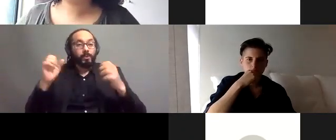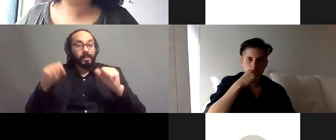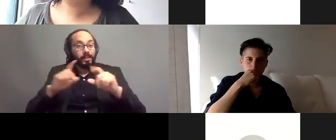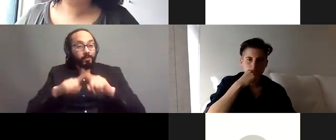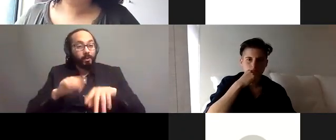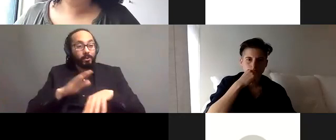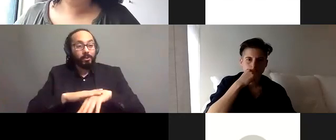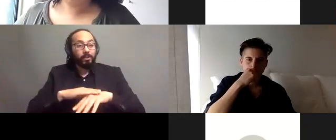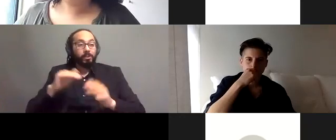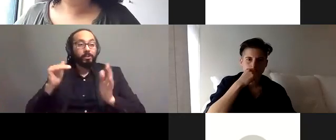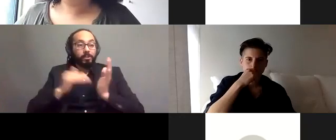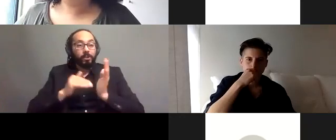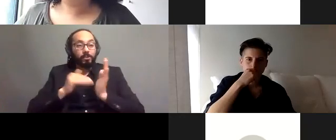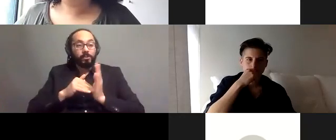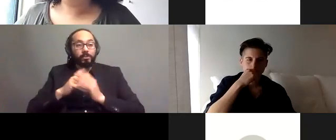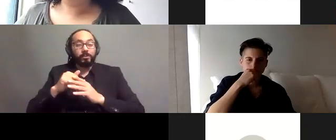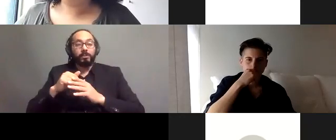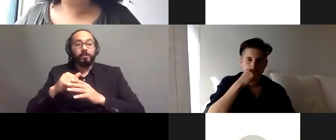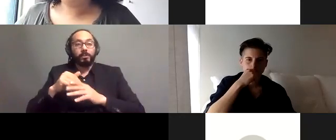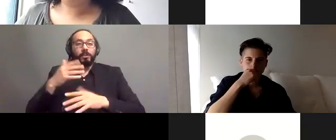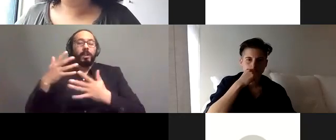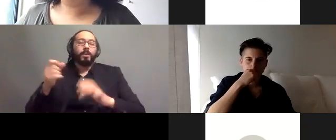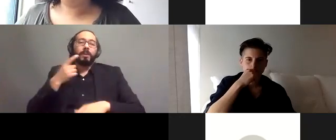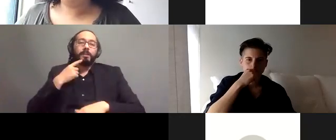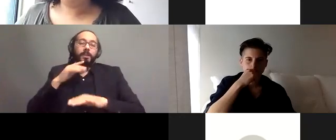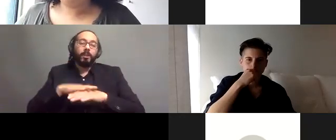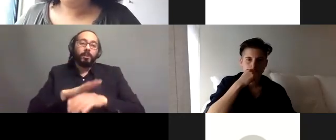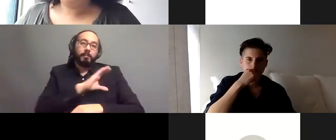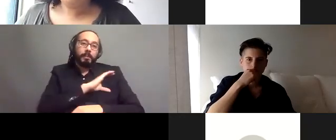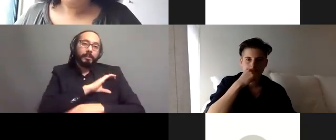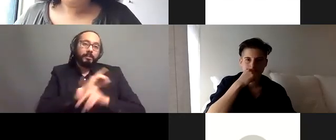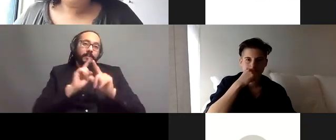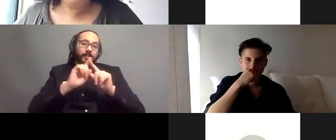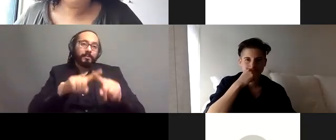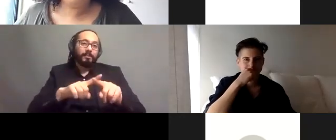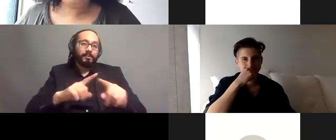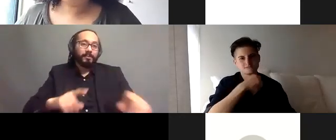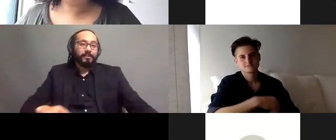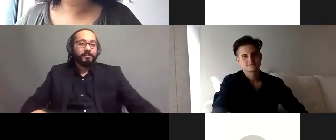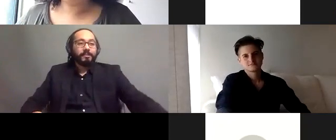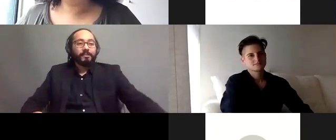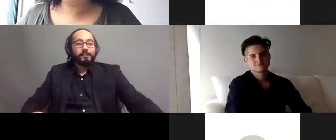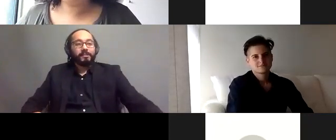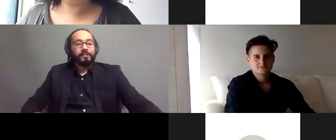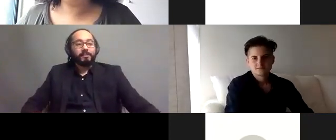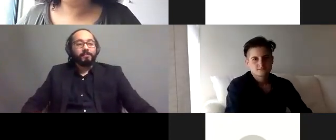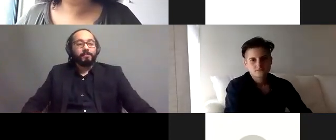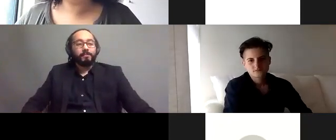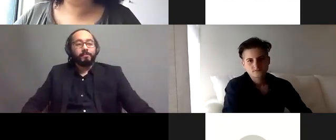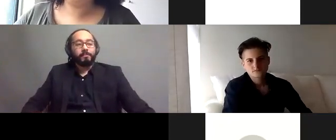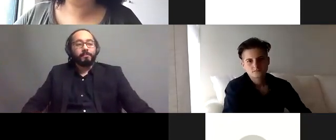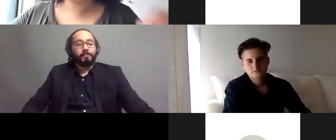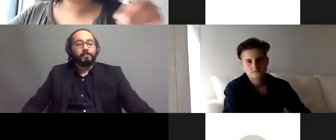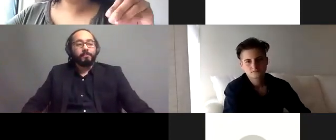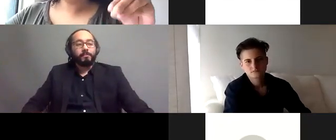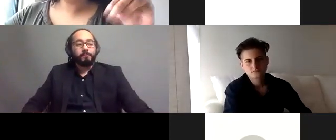depend on, I mean, I don't want to say the police, because no, but like depend on a